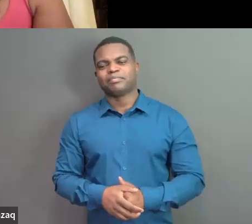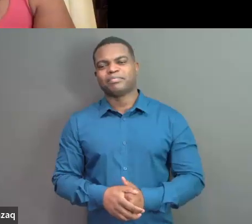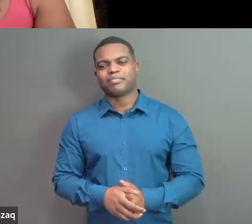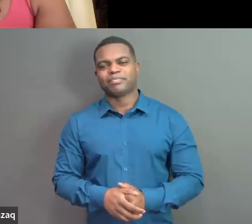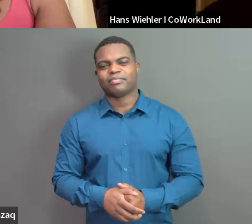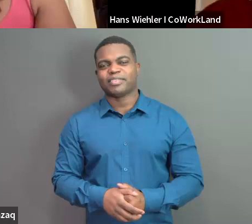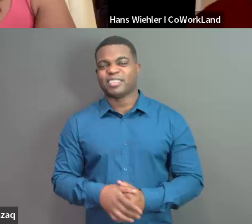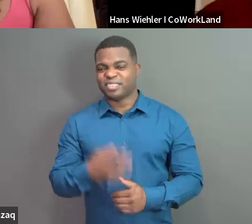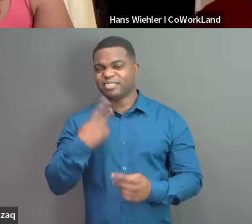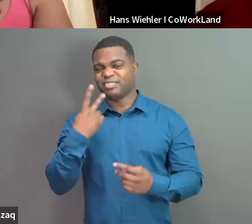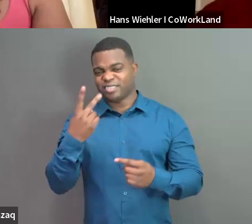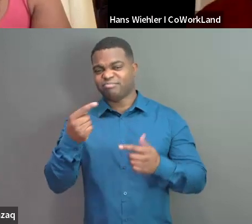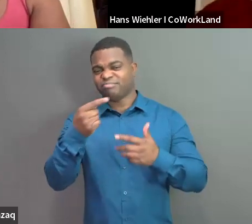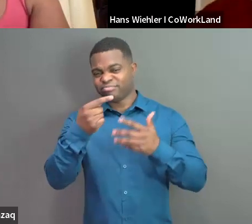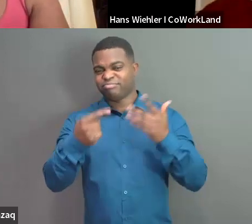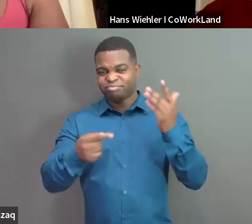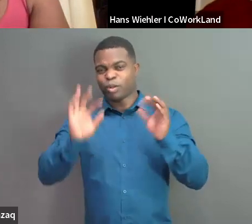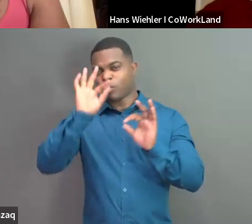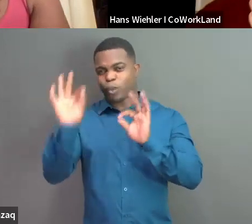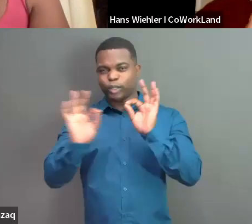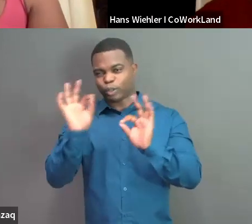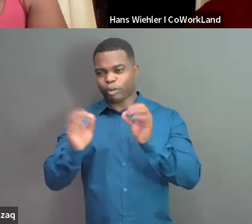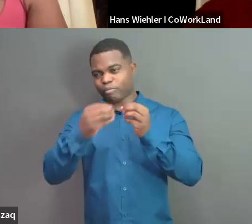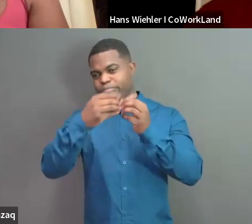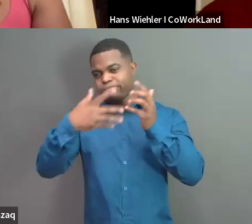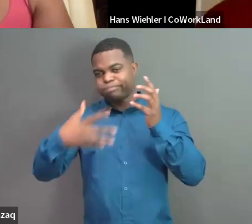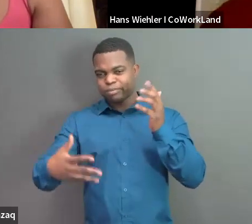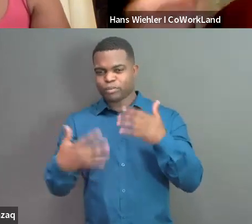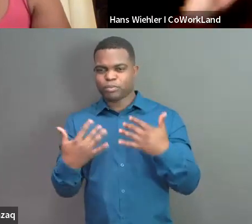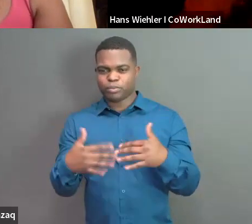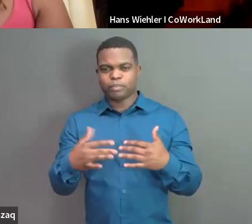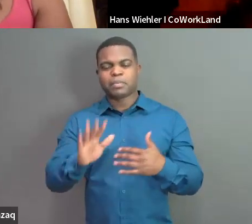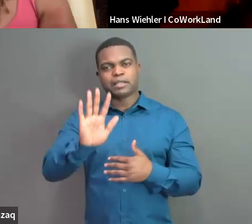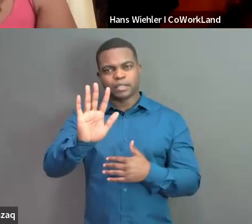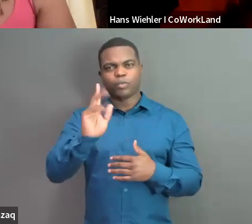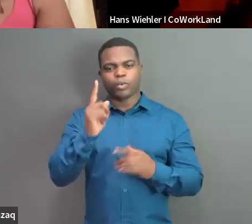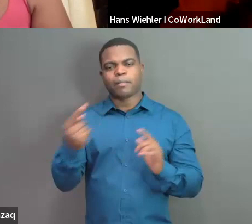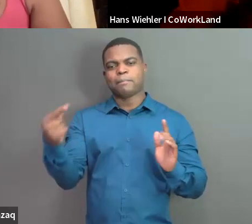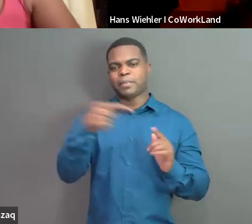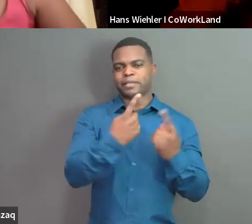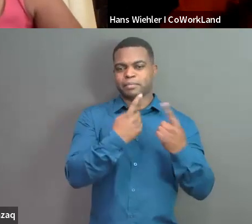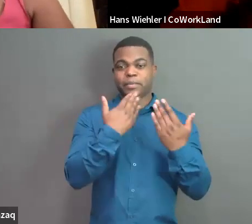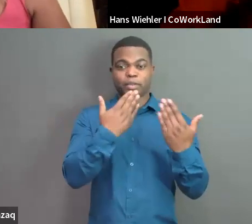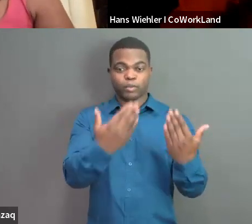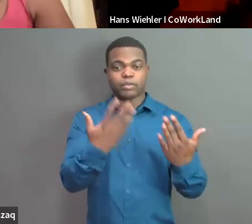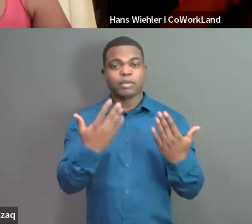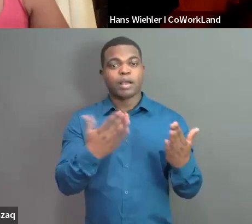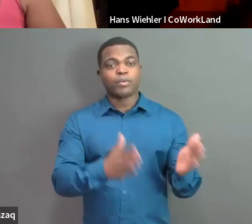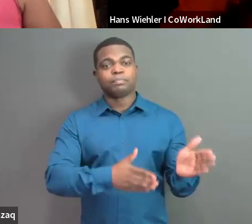the floor to Hans, who joins us from Hitsaka. I'm using my own pronunciation